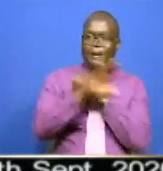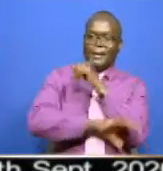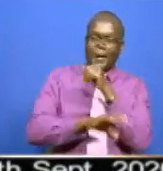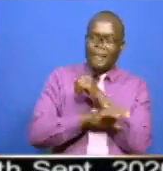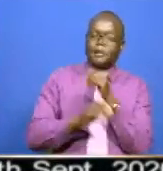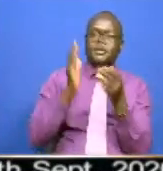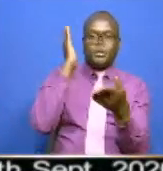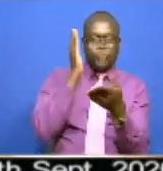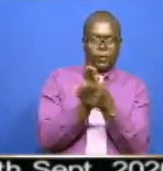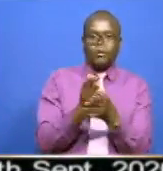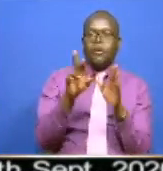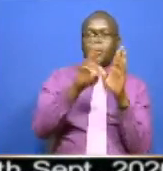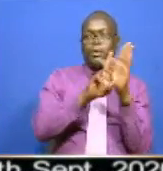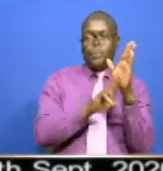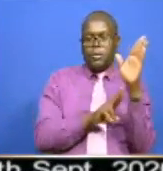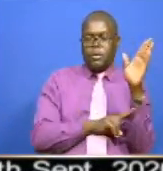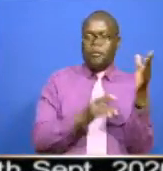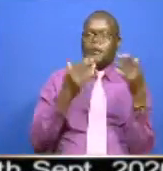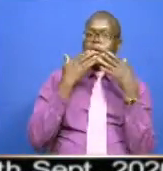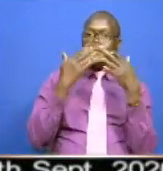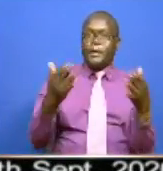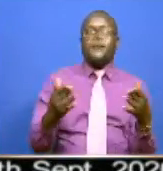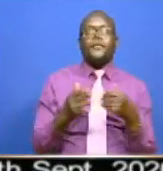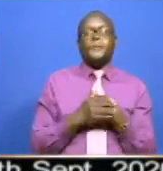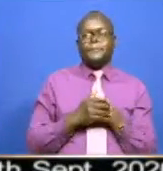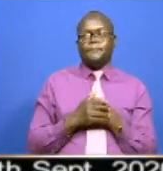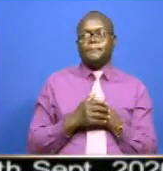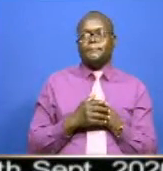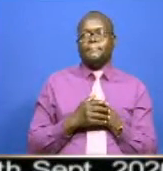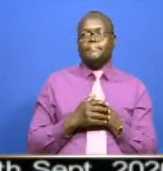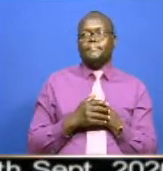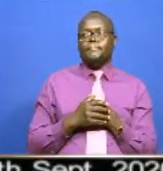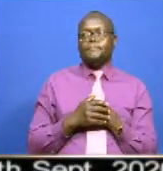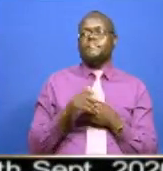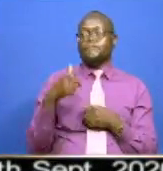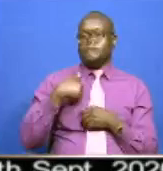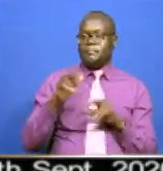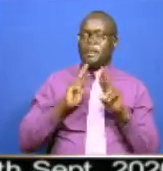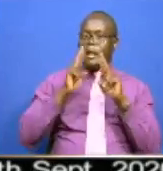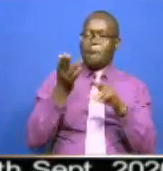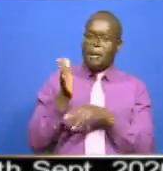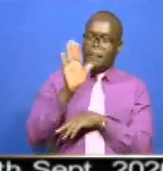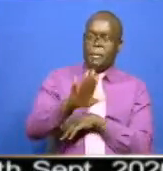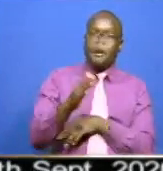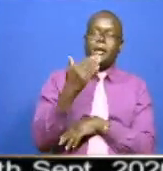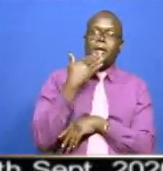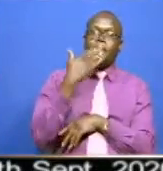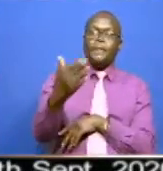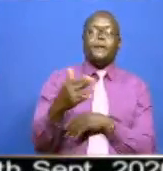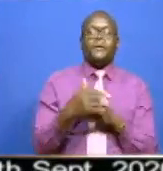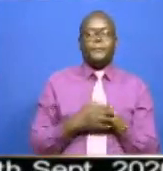scientific formula. I thank you, Mr. Speaker, and I beg to reply. Thank you.